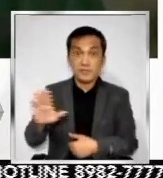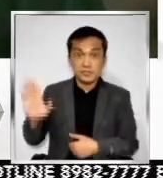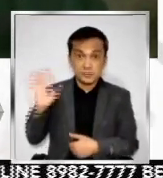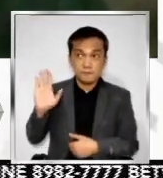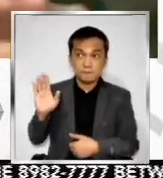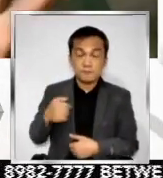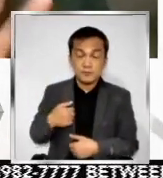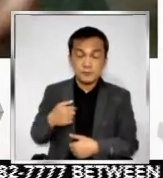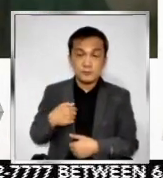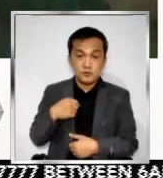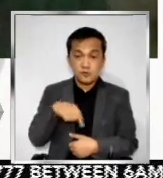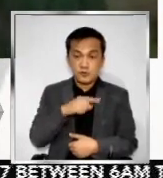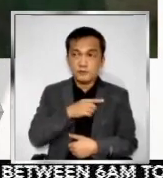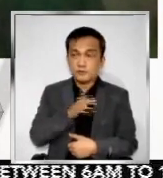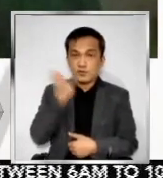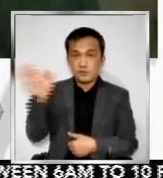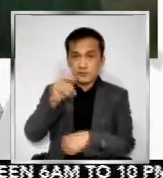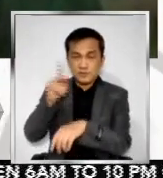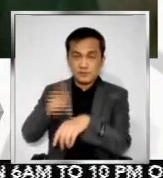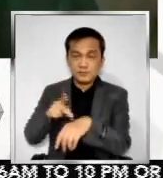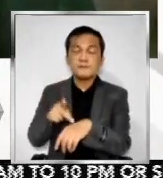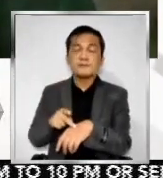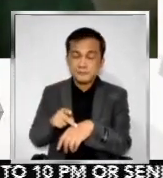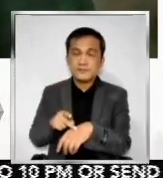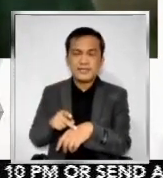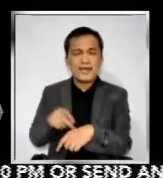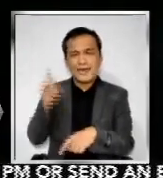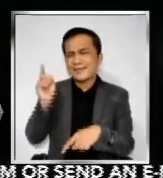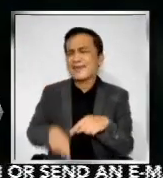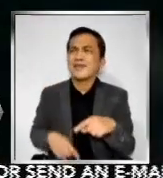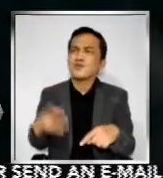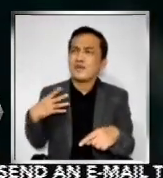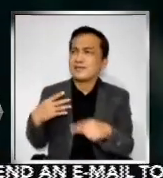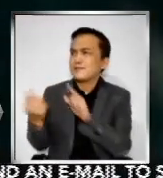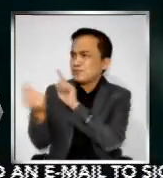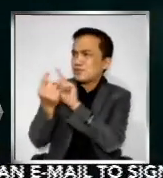in the Philippines and I cannot wait to meet all of you.